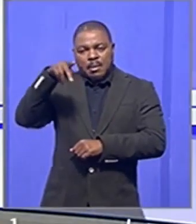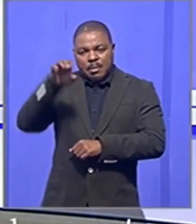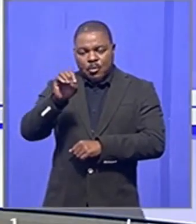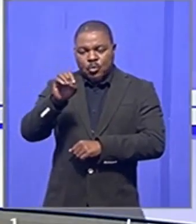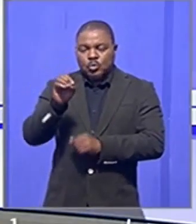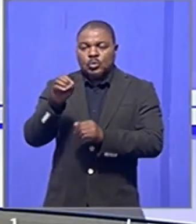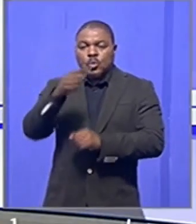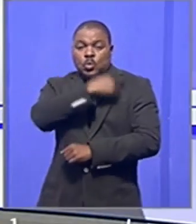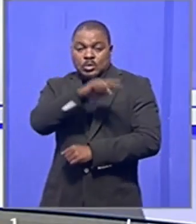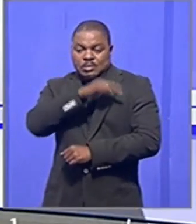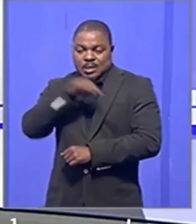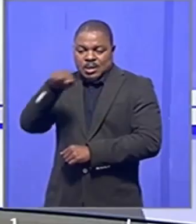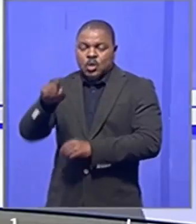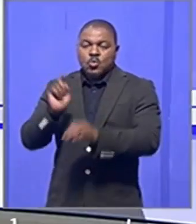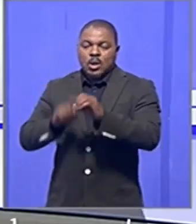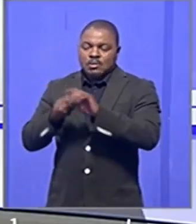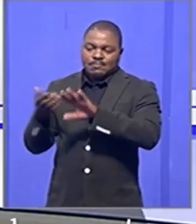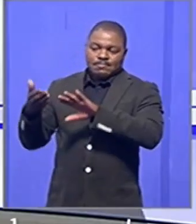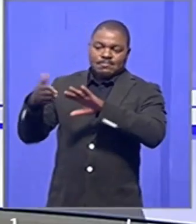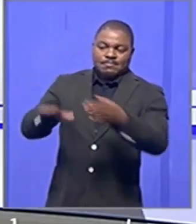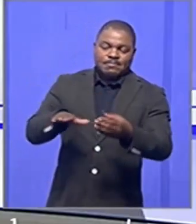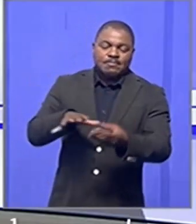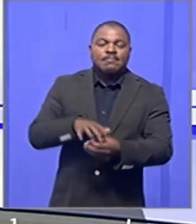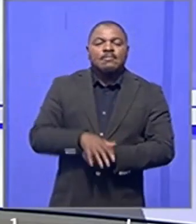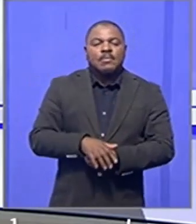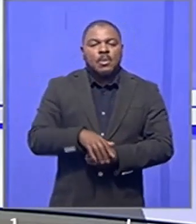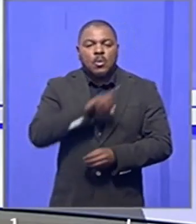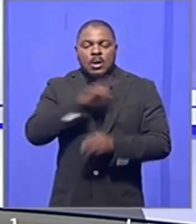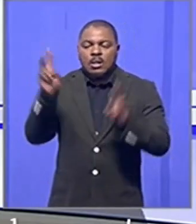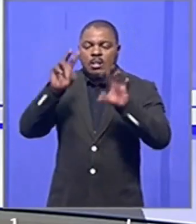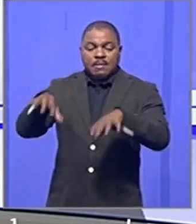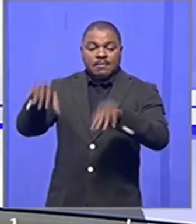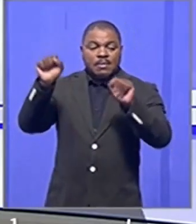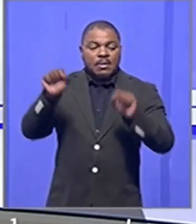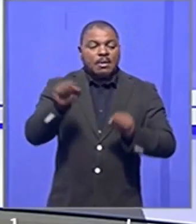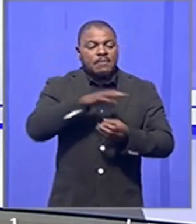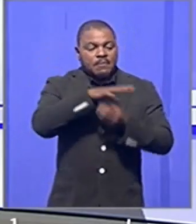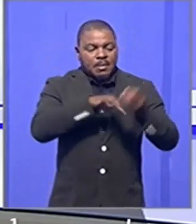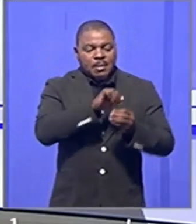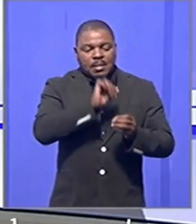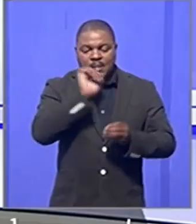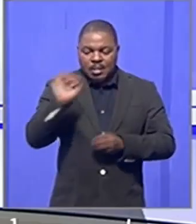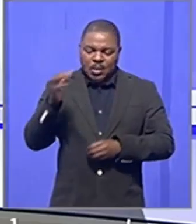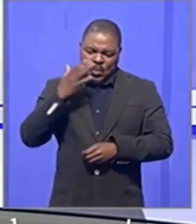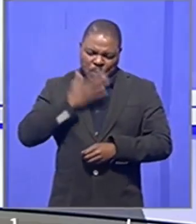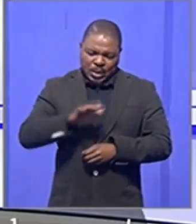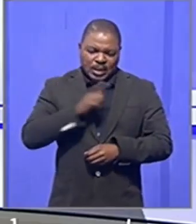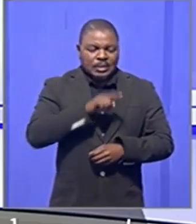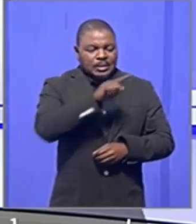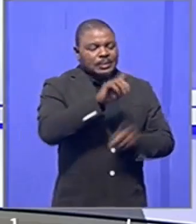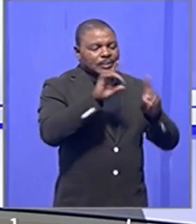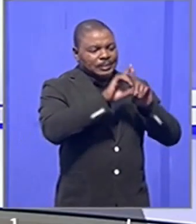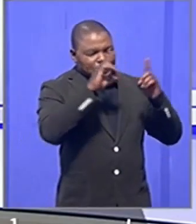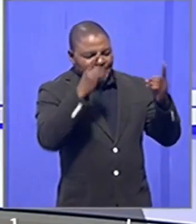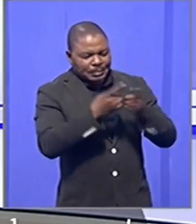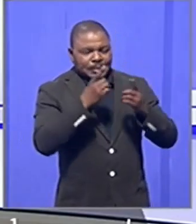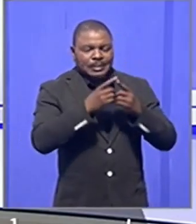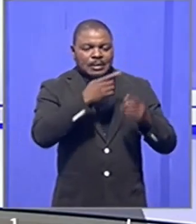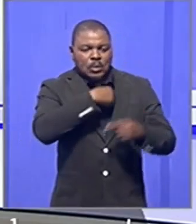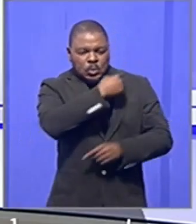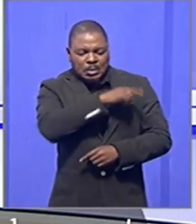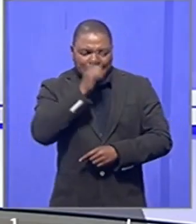ya kgaotšo ya kabo ya mohlagase ba ipileditše gore kgoro ya maphelo le bookelo bo beedilo pepeneneng go lebeletšo seo se hlotšego lehu la Chabalala.